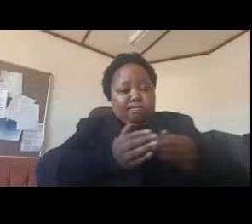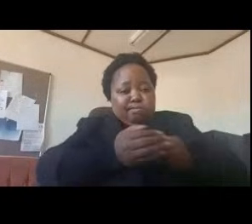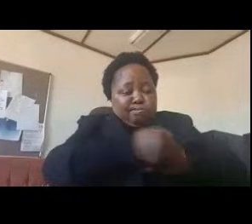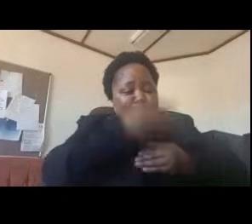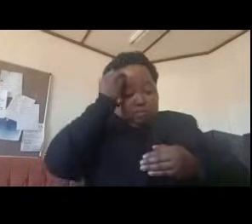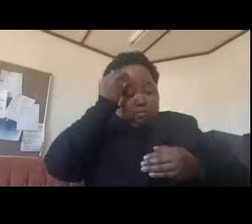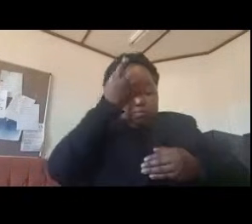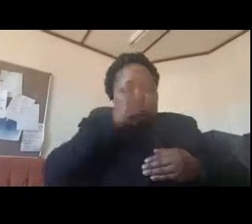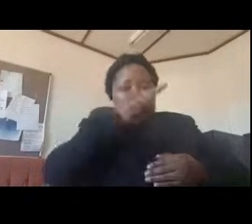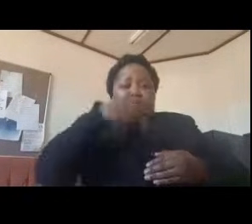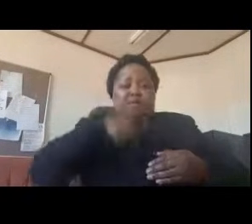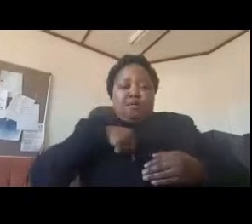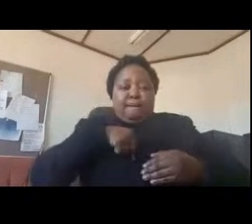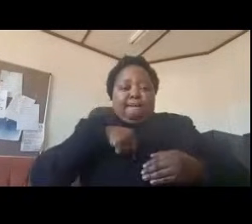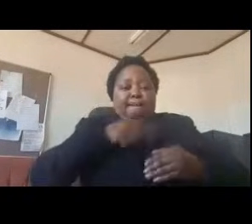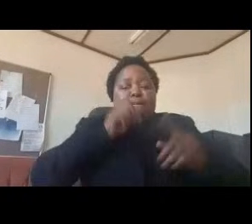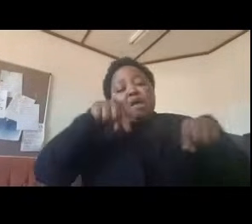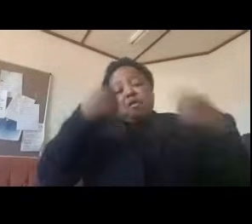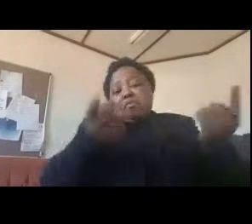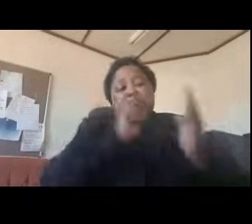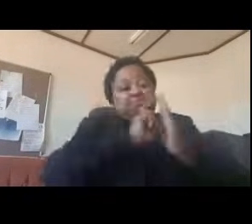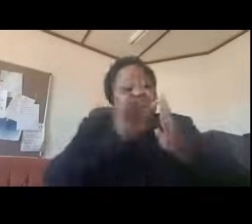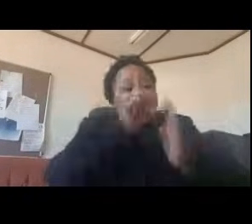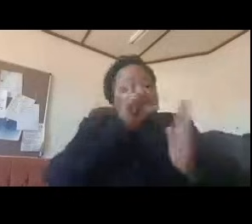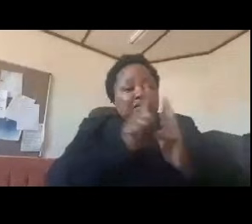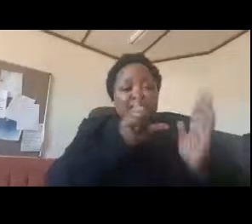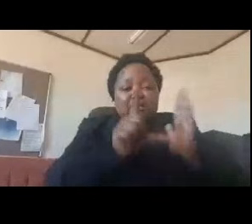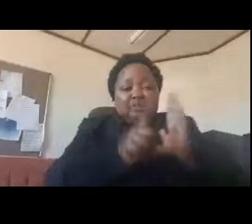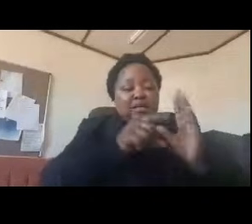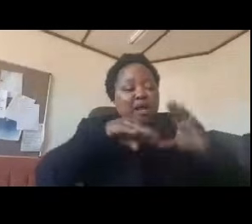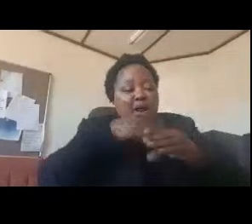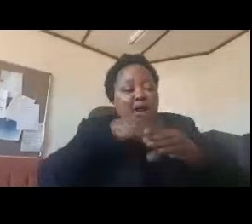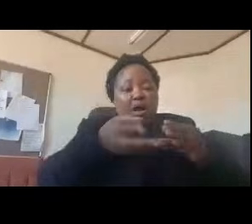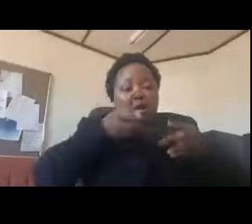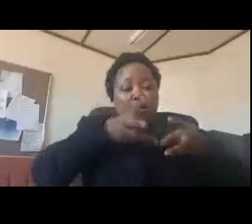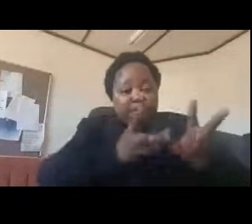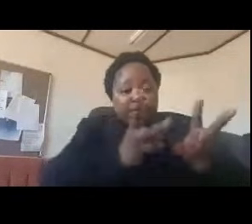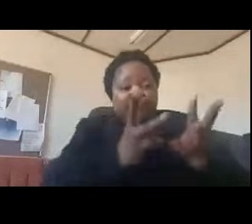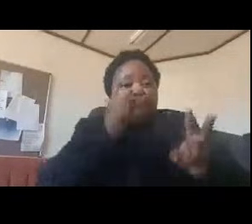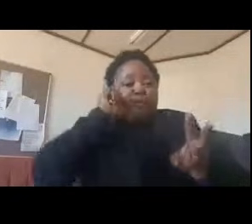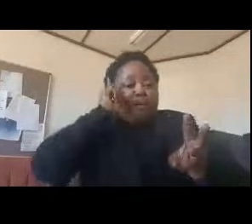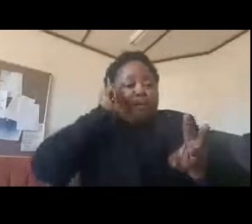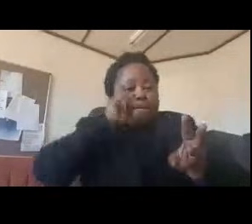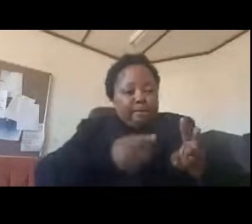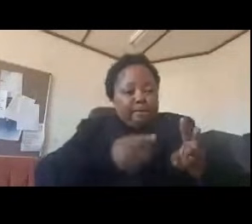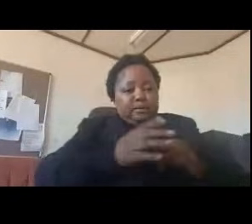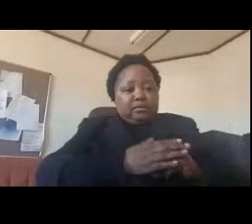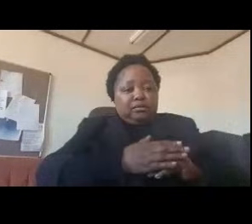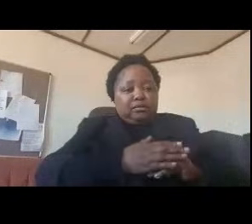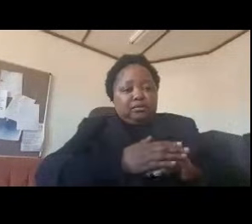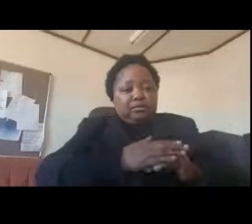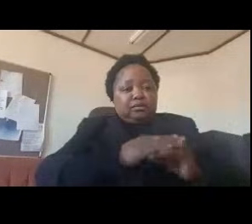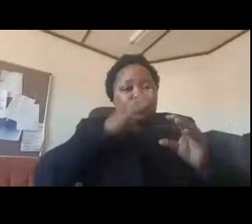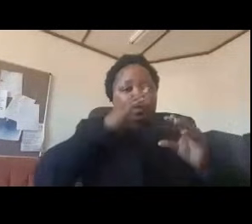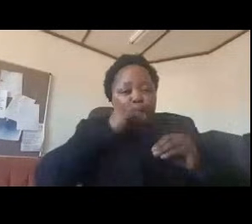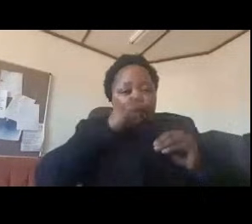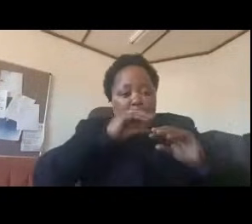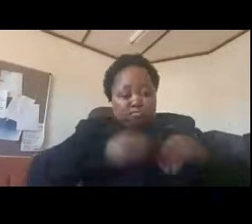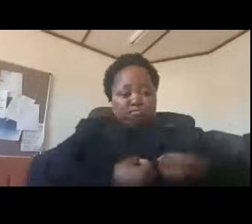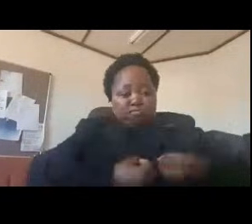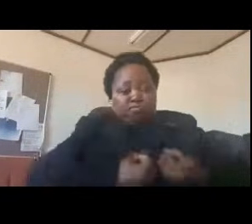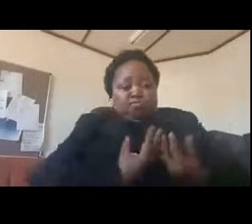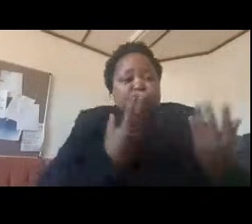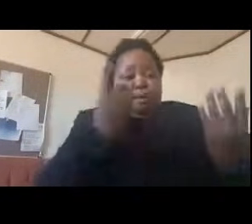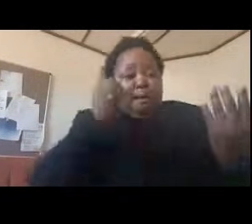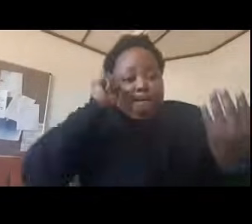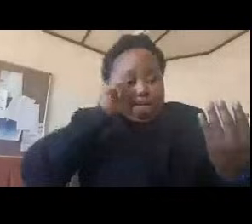cannot legislate our way out of this. We must talk our way out of this. One conversation